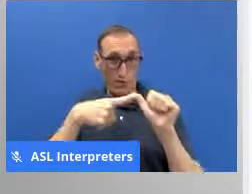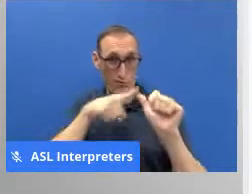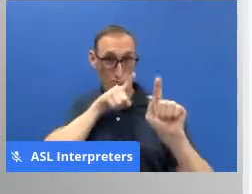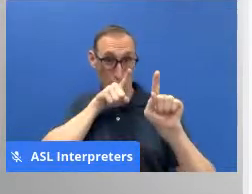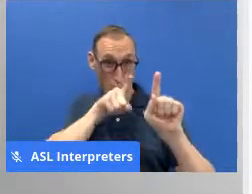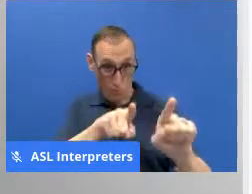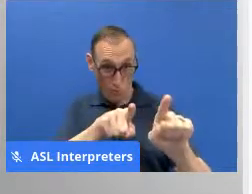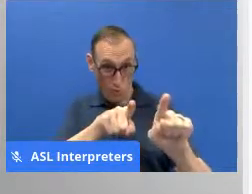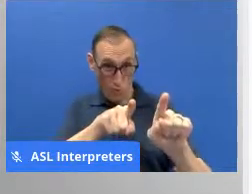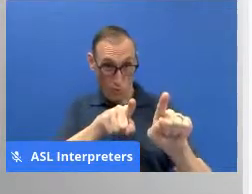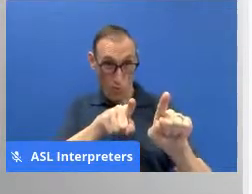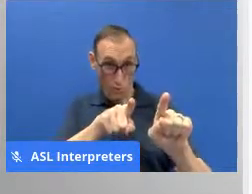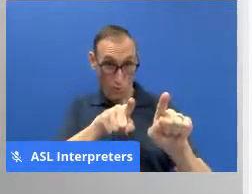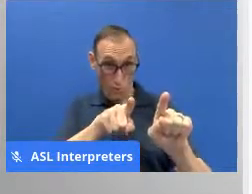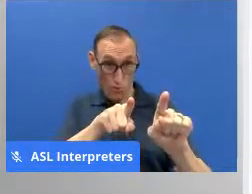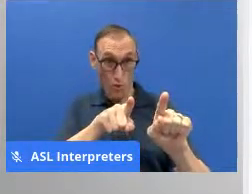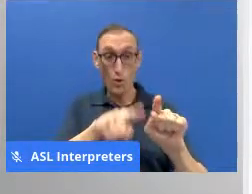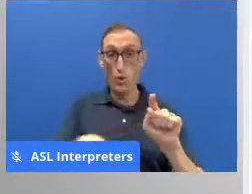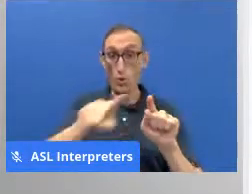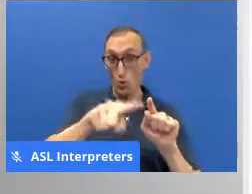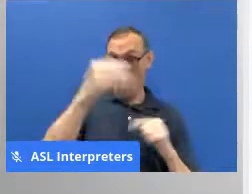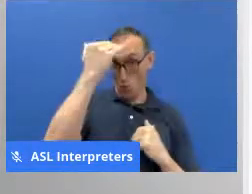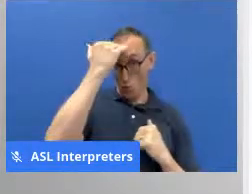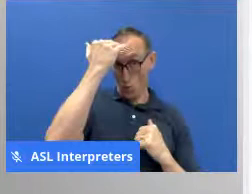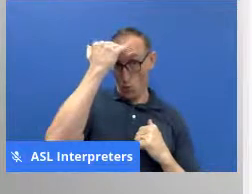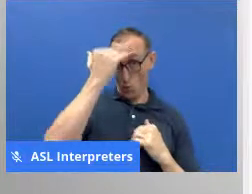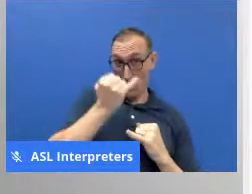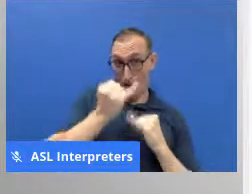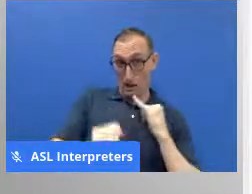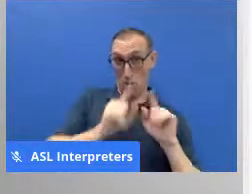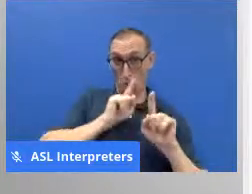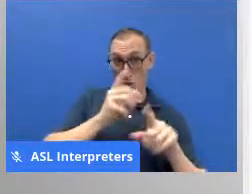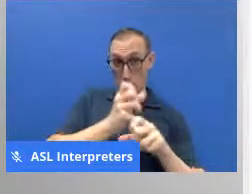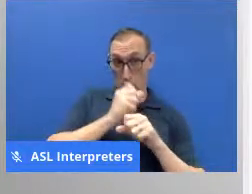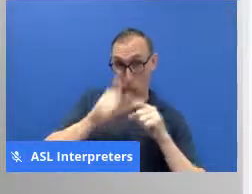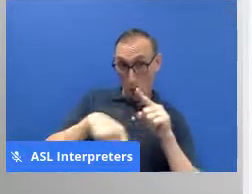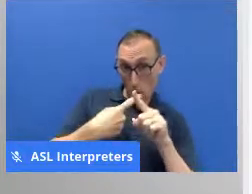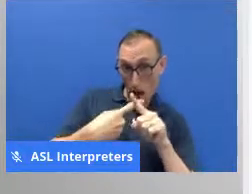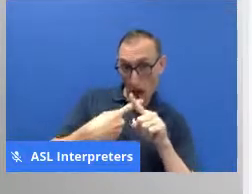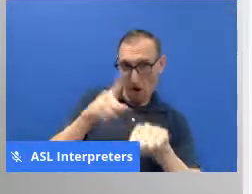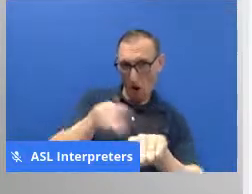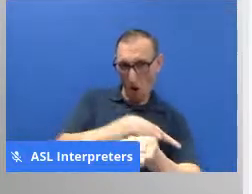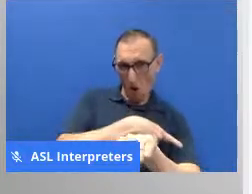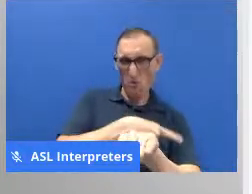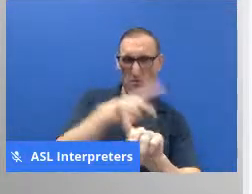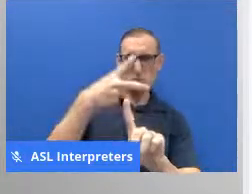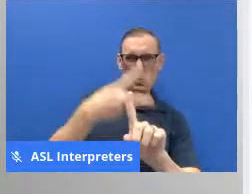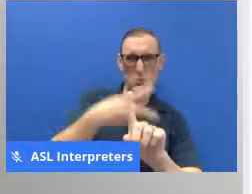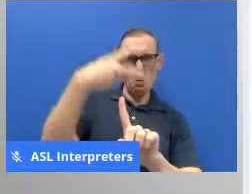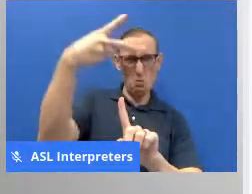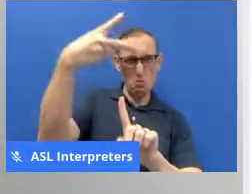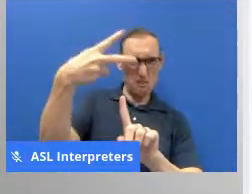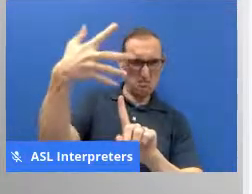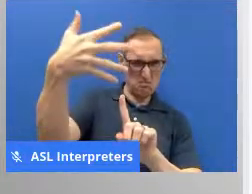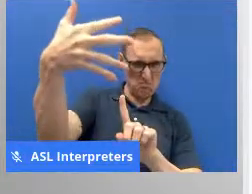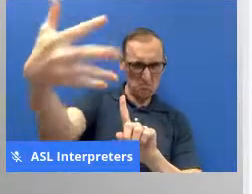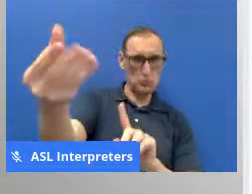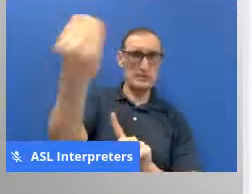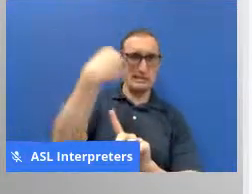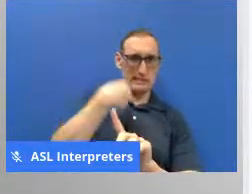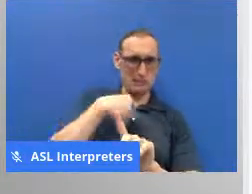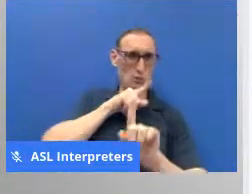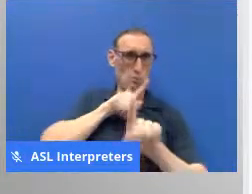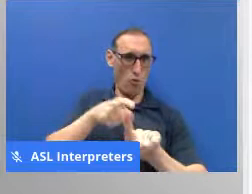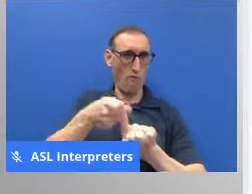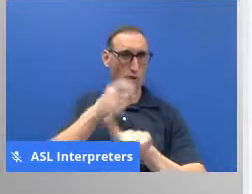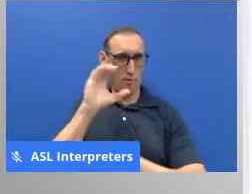know, we will not get a final report. I think the last time it took over 2 months for us to get an actual report from